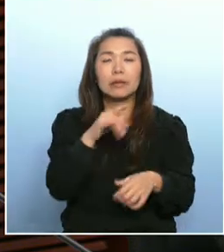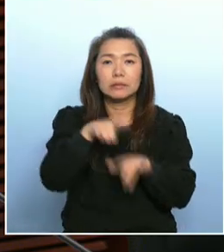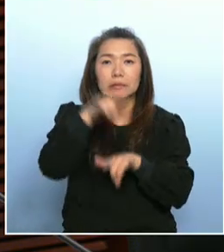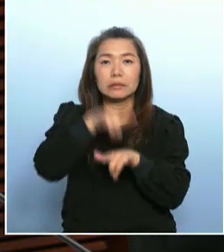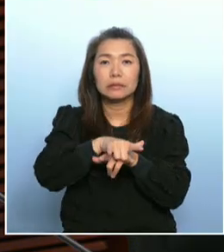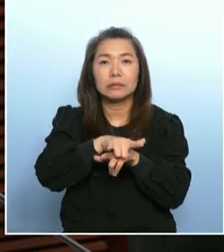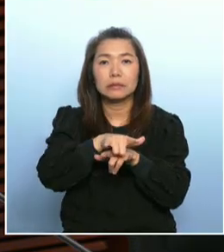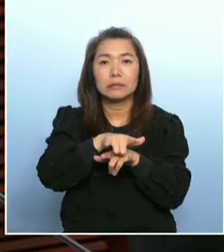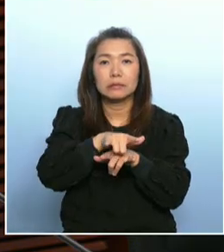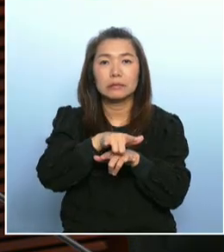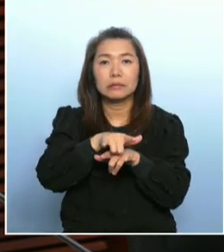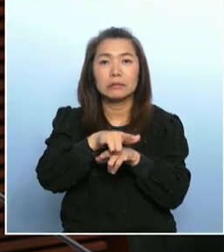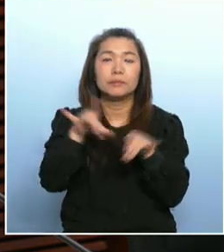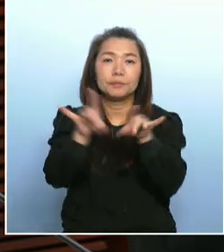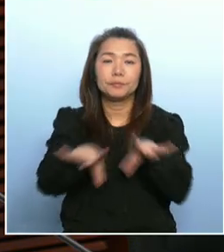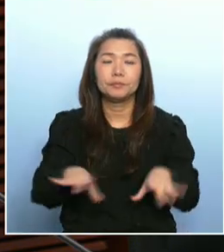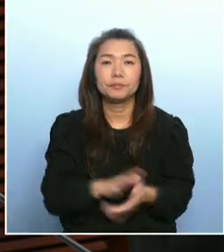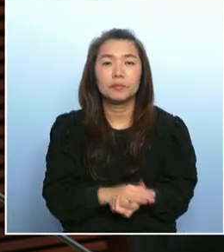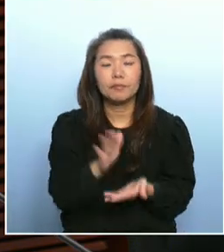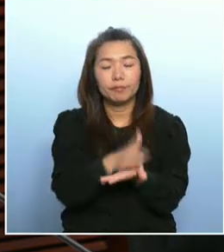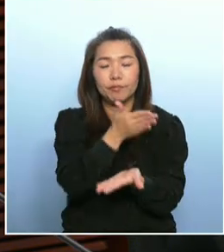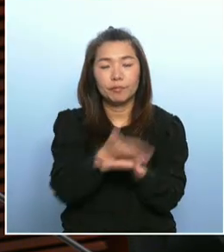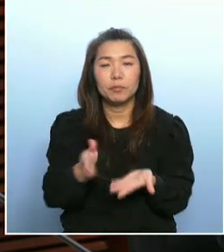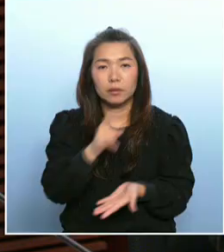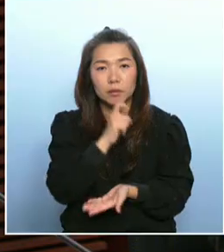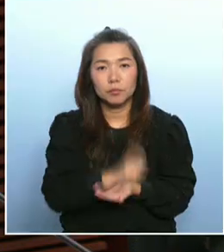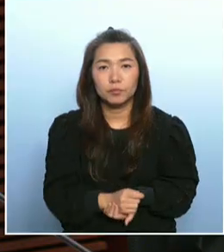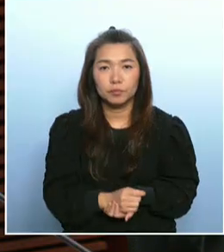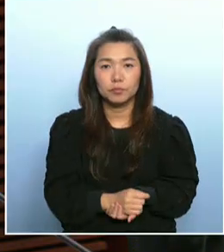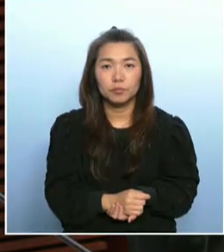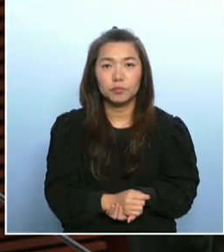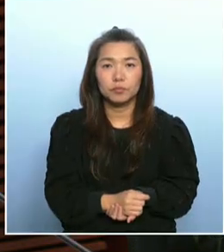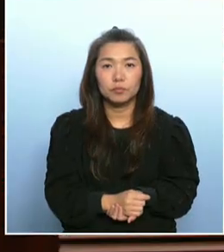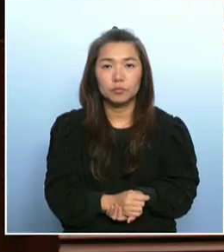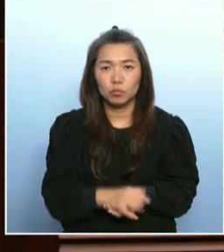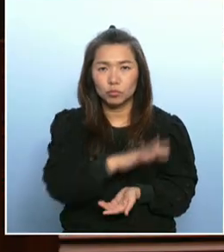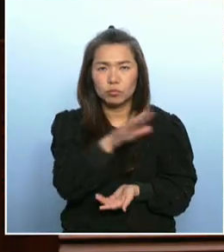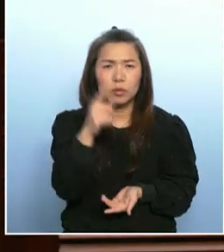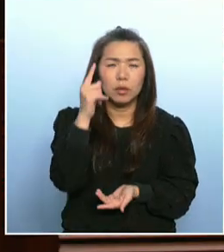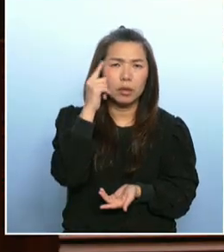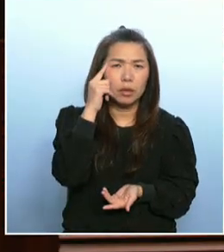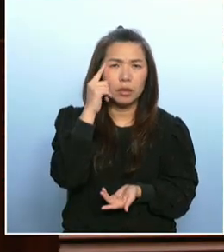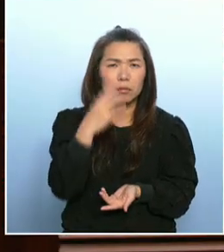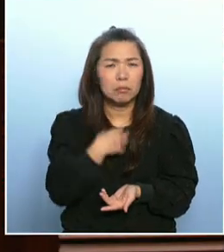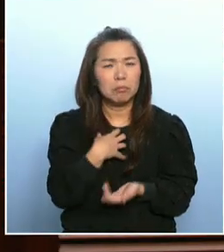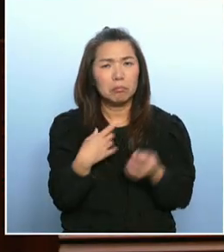But this scheme on living allowance for low-income carers of persons with disabilities is different from the CSSA scheme.